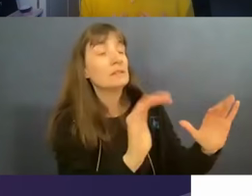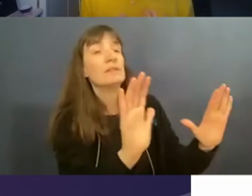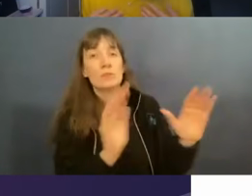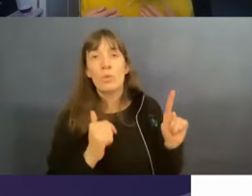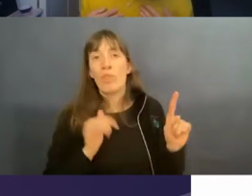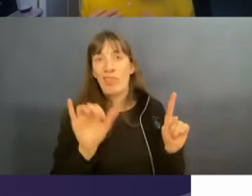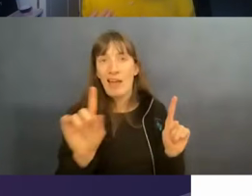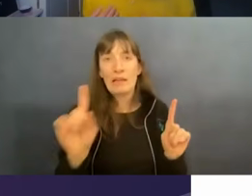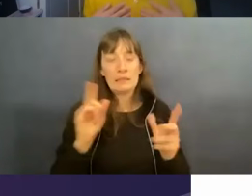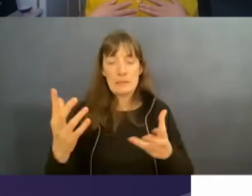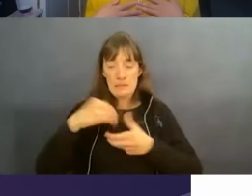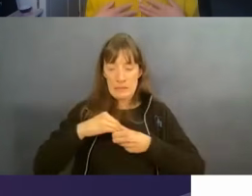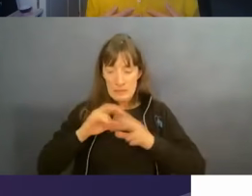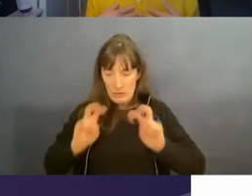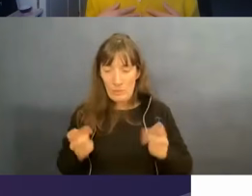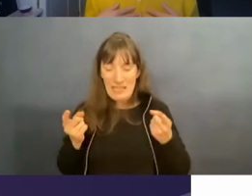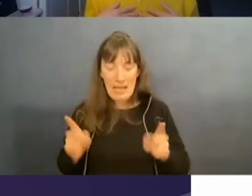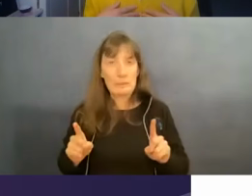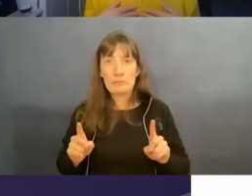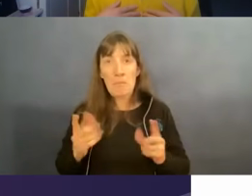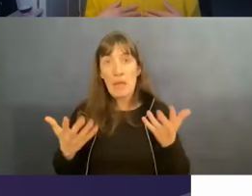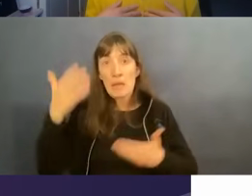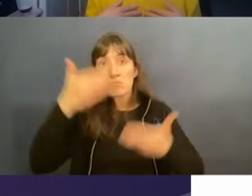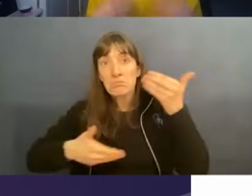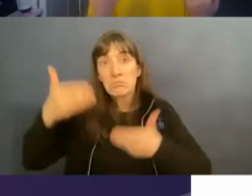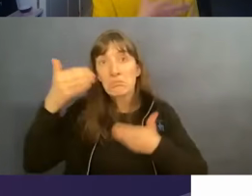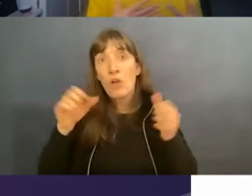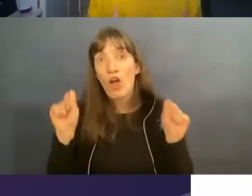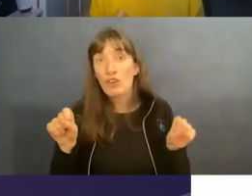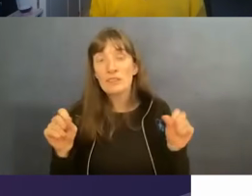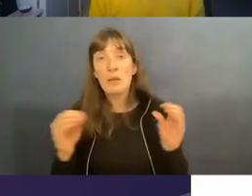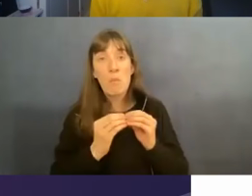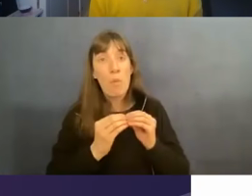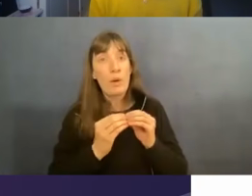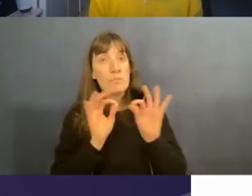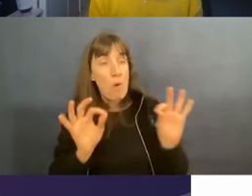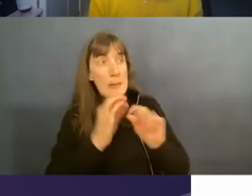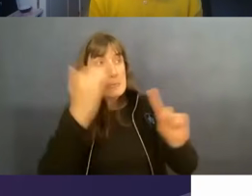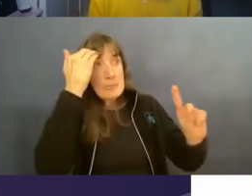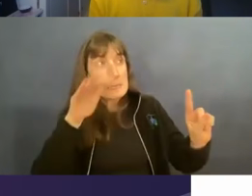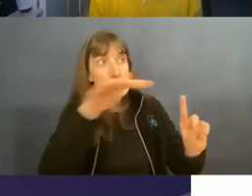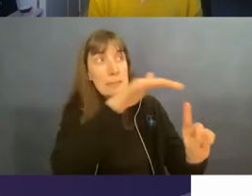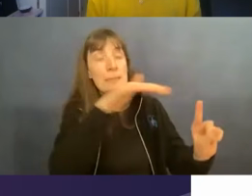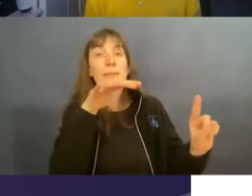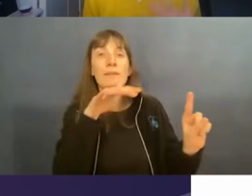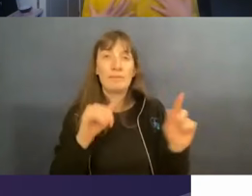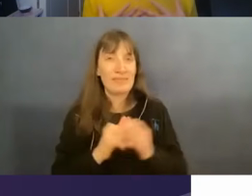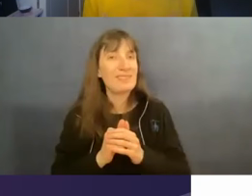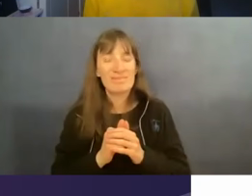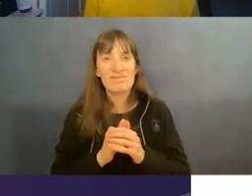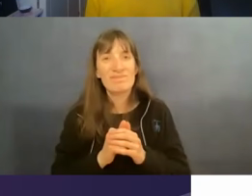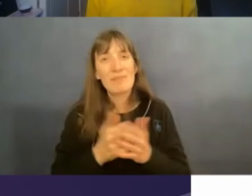tune into their own bodies and what's going on in their own minds, in their own world, because they don't feel like